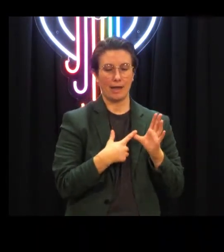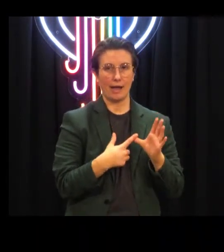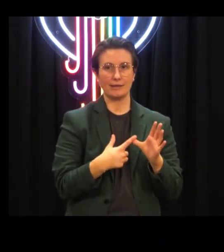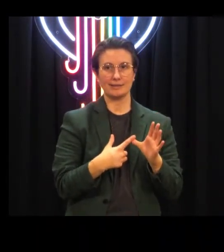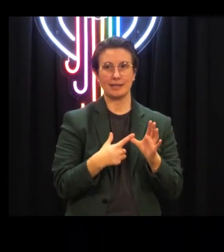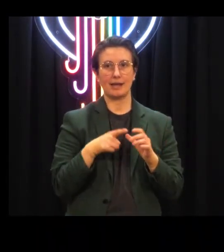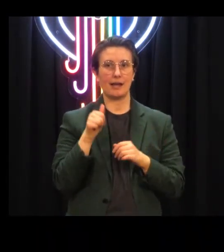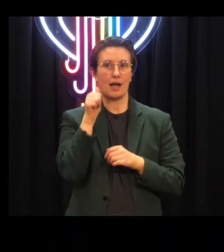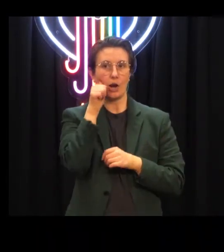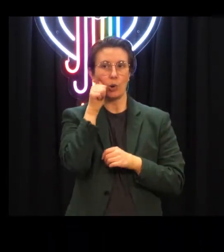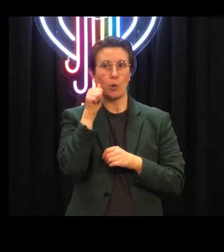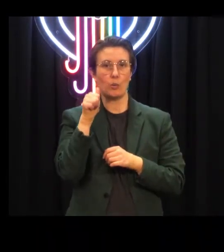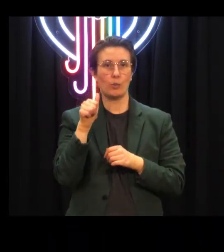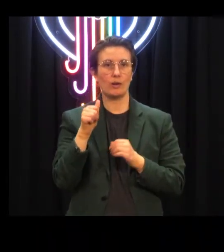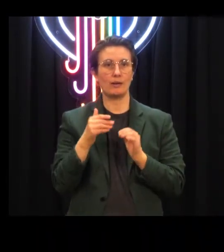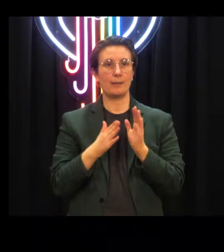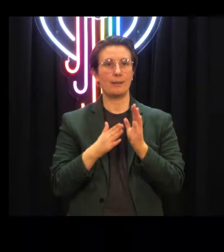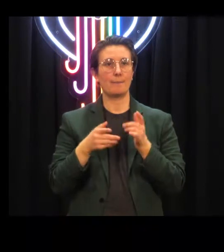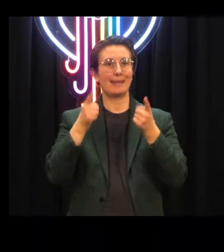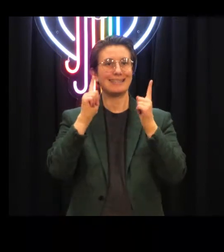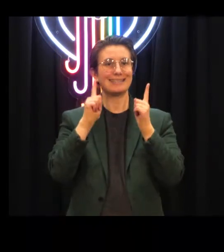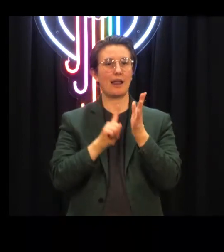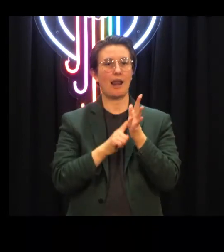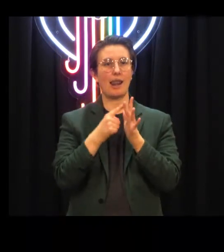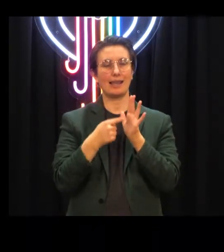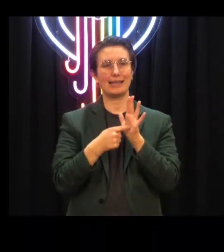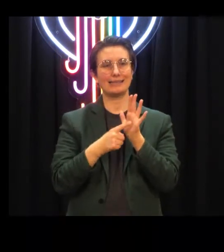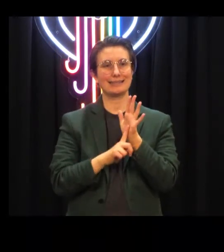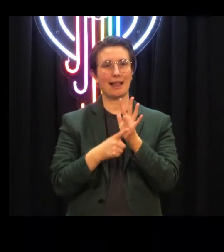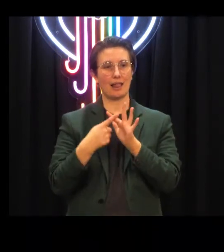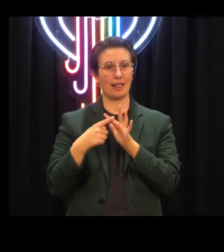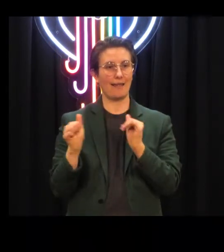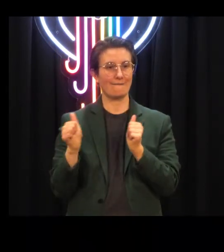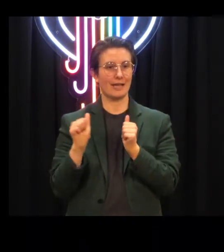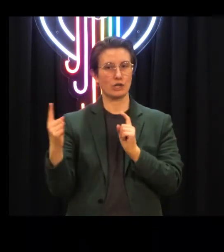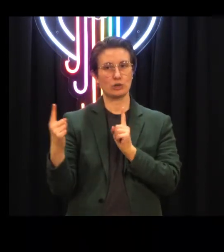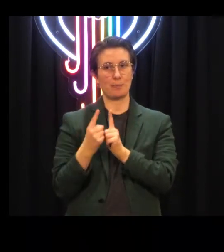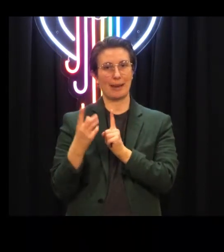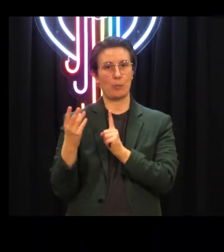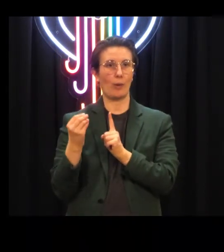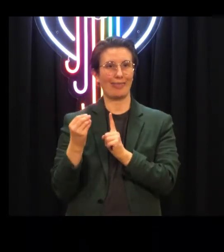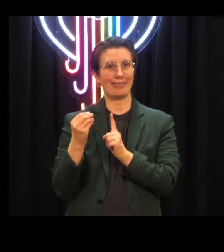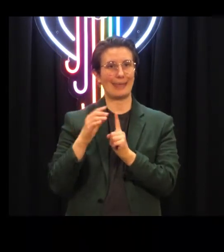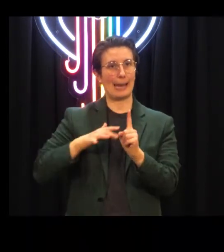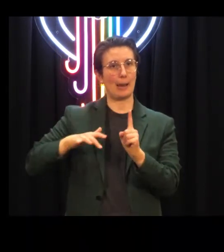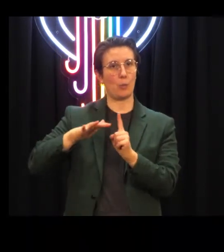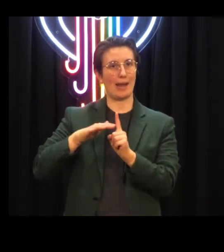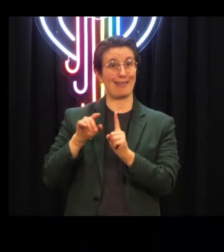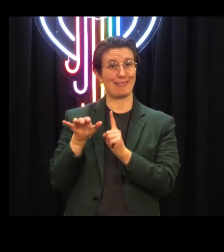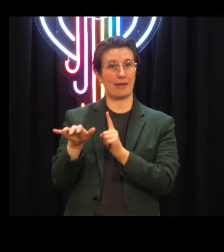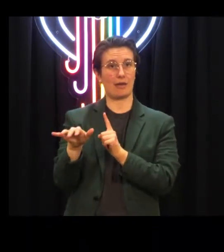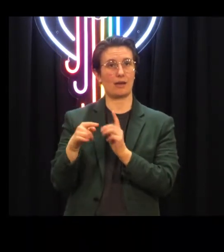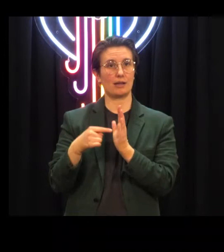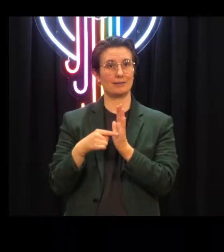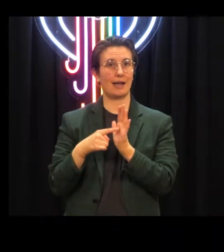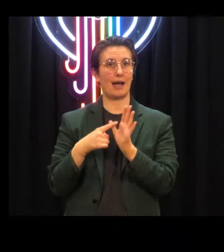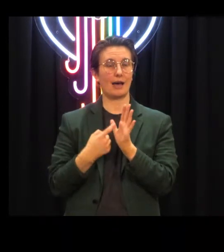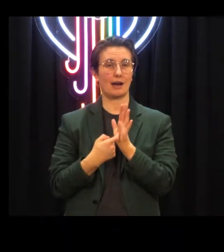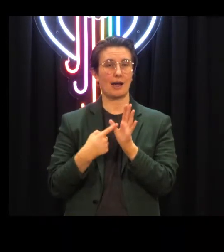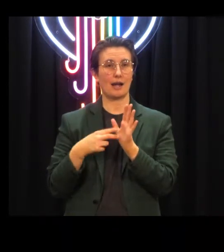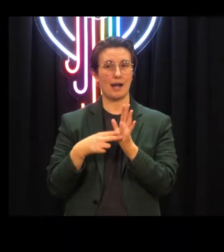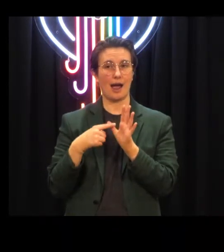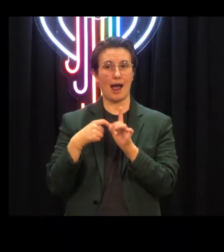Taranaki iwi, I think on Friday, in order to make sure that we had identified any concerns that they had and how we could better work